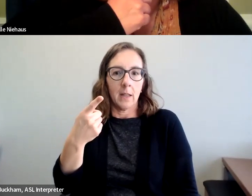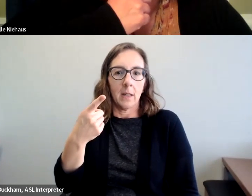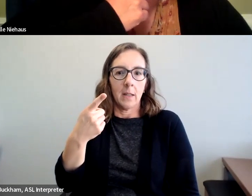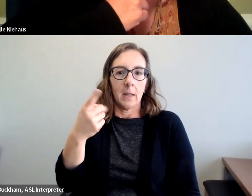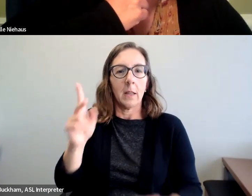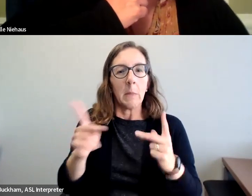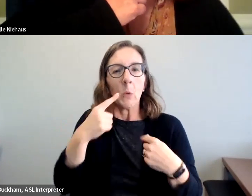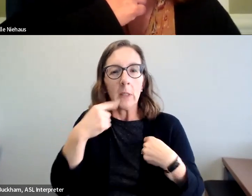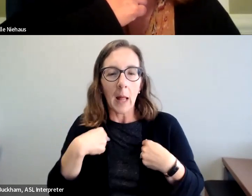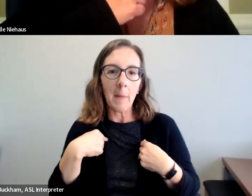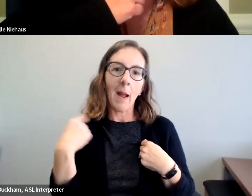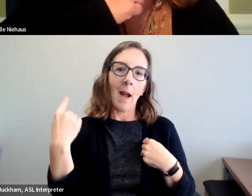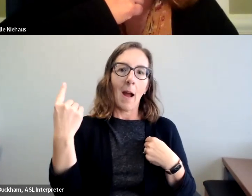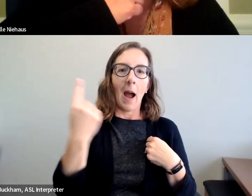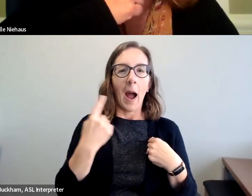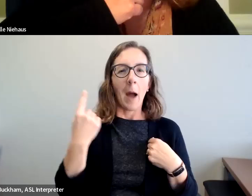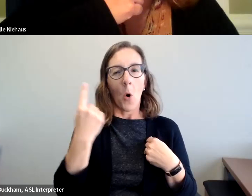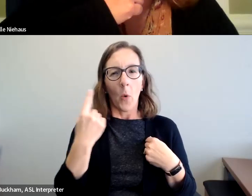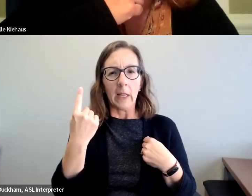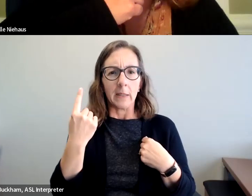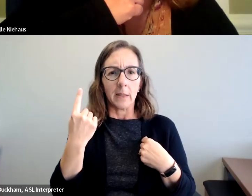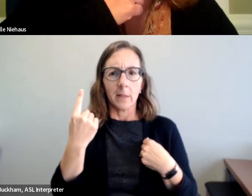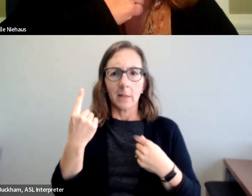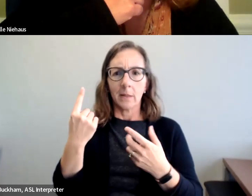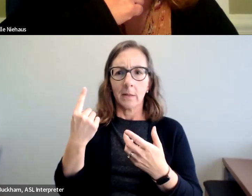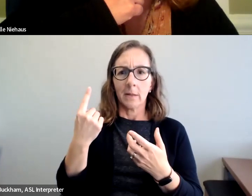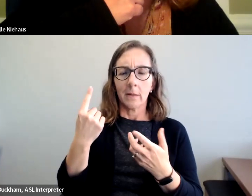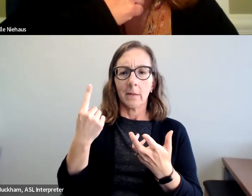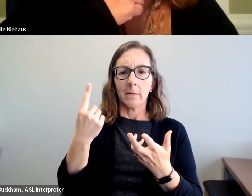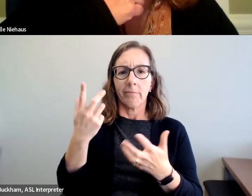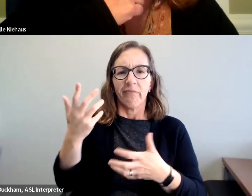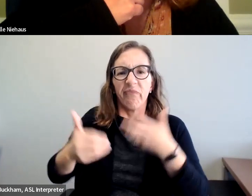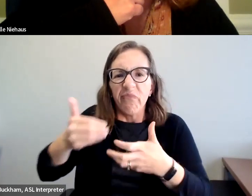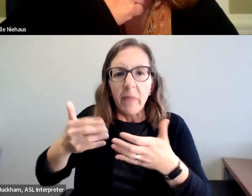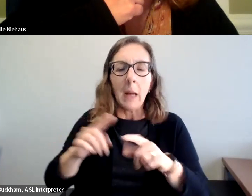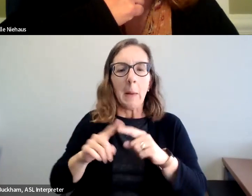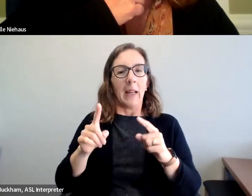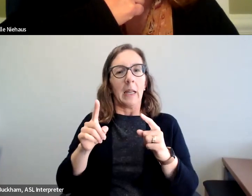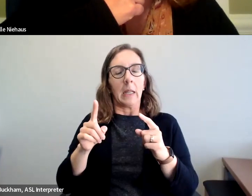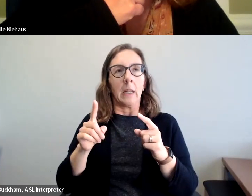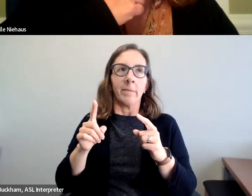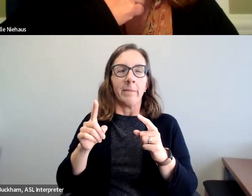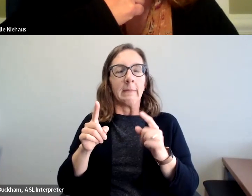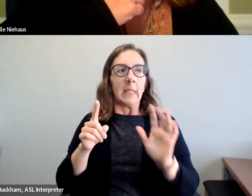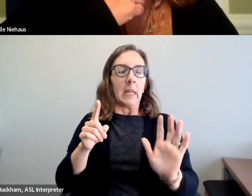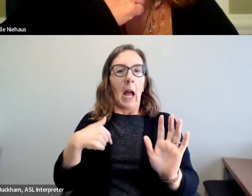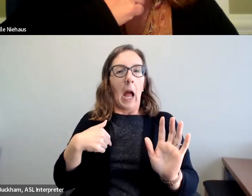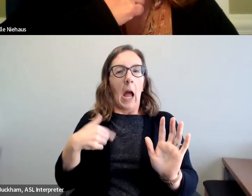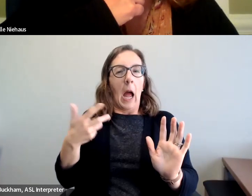lot, and which is awesome, but at the same time, I don't want to